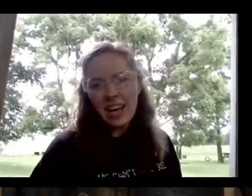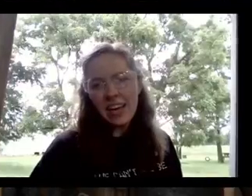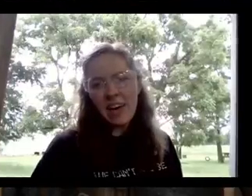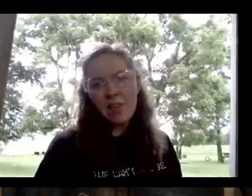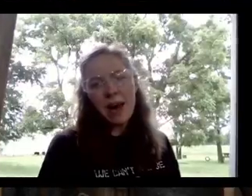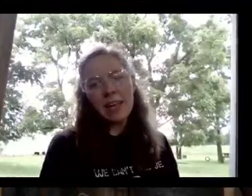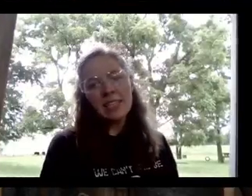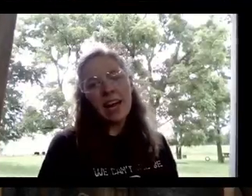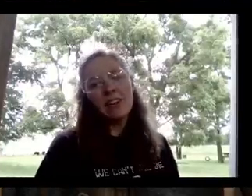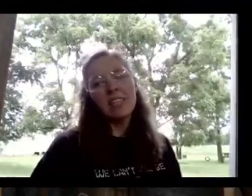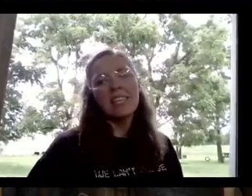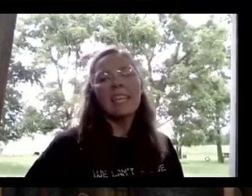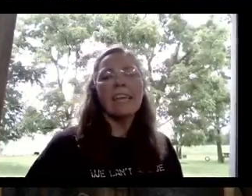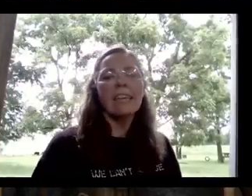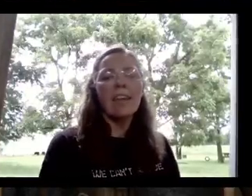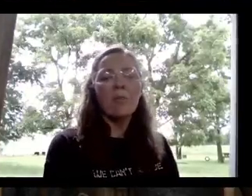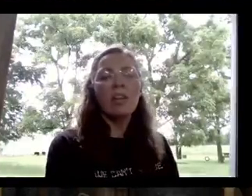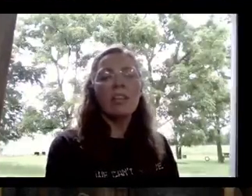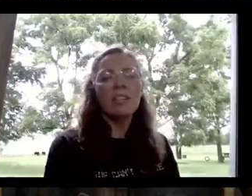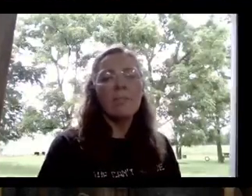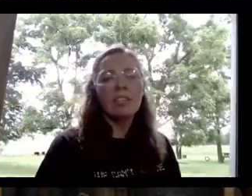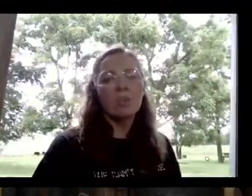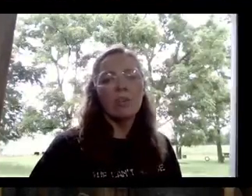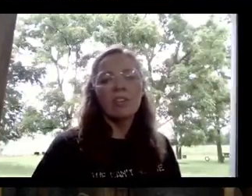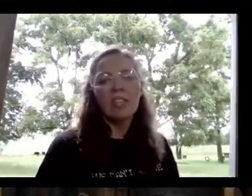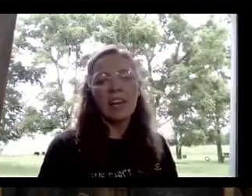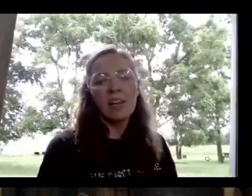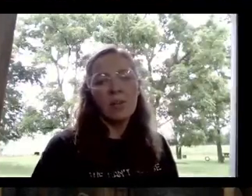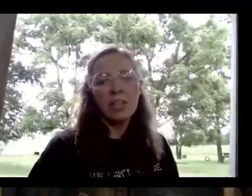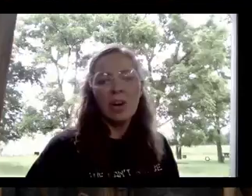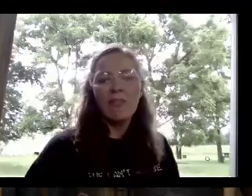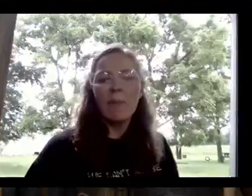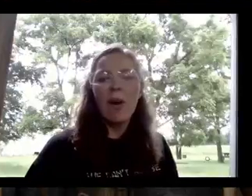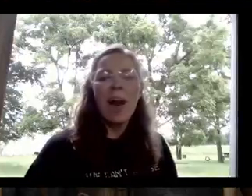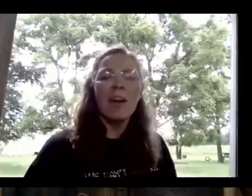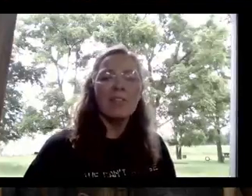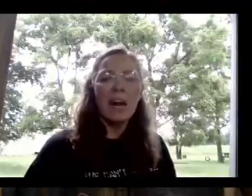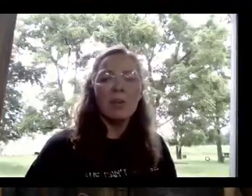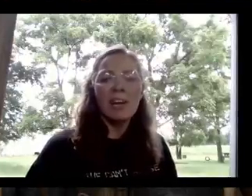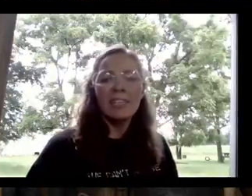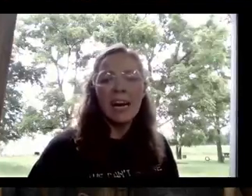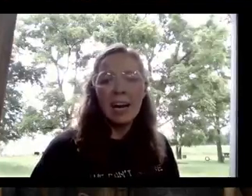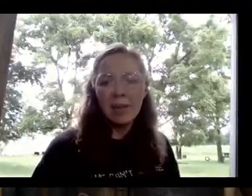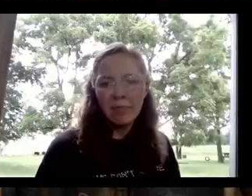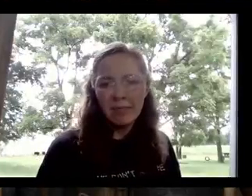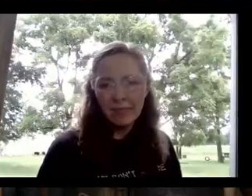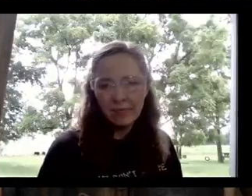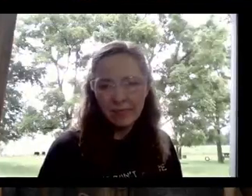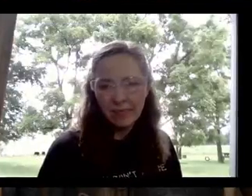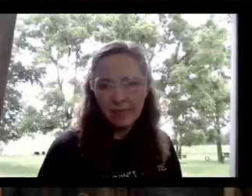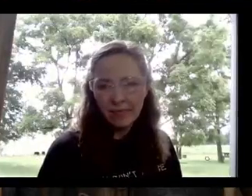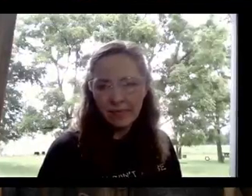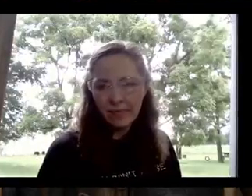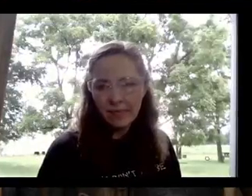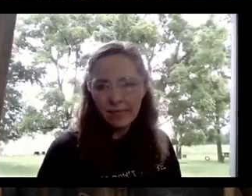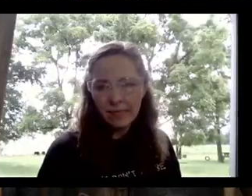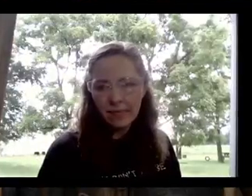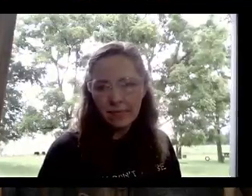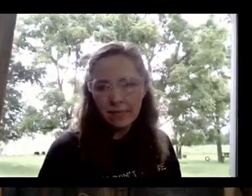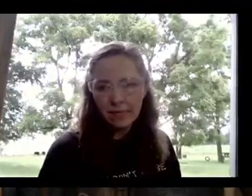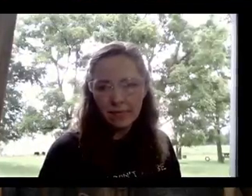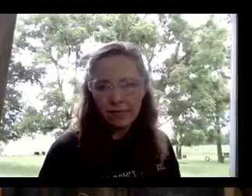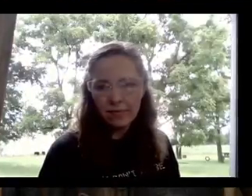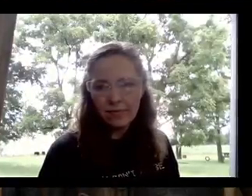Let's see, Kevin McIntyre says, hand hammering kills my shoulders. Can only do it for about half an hour at a time. Okay.